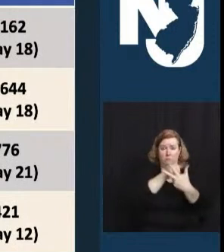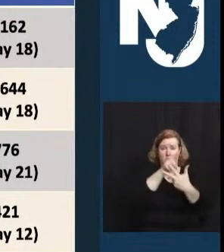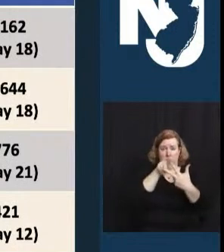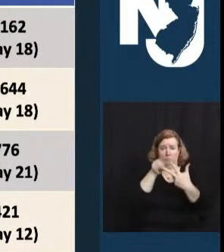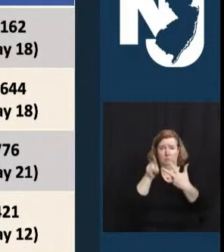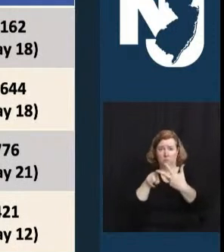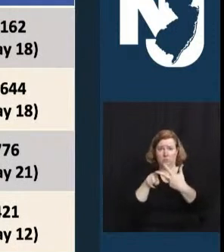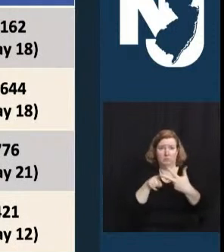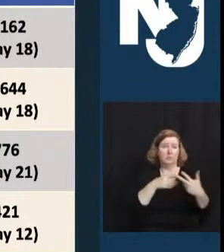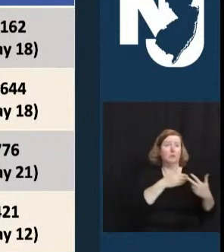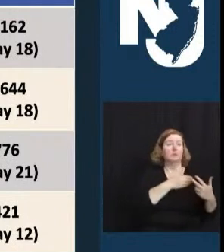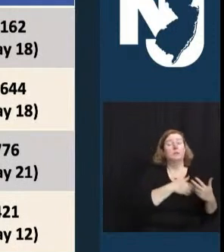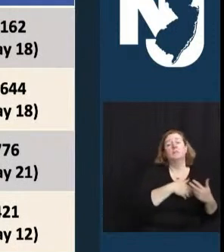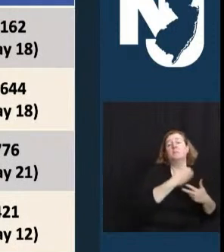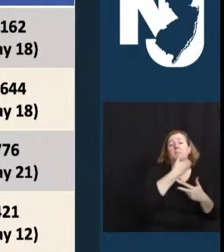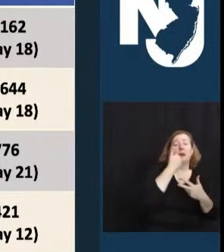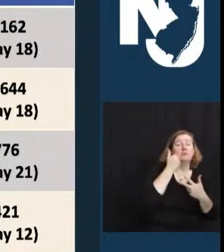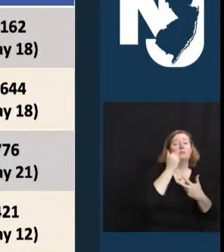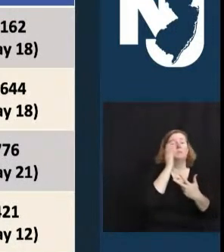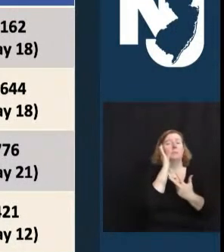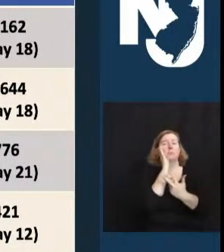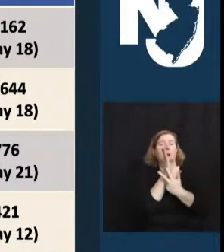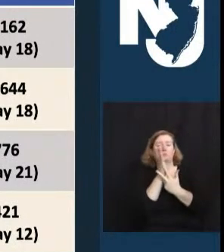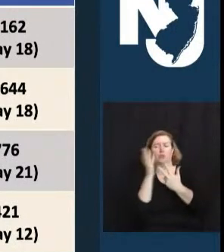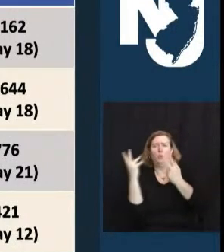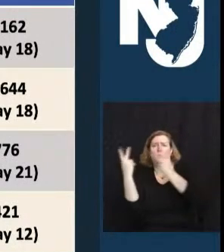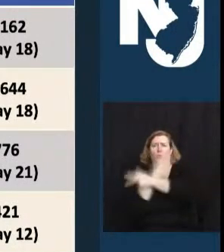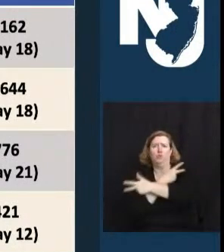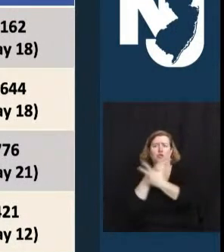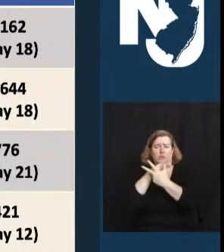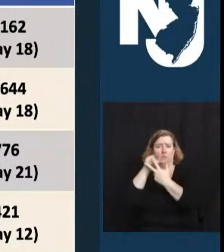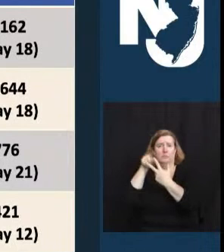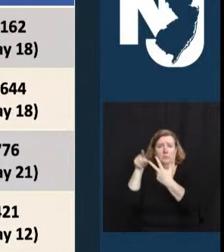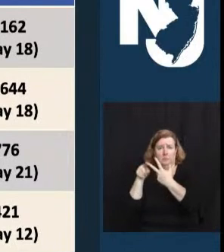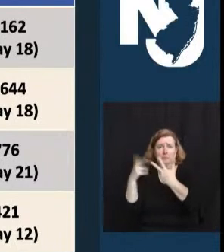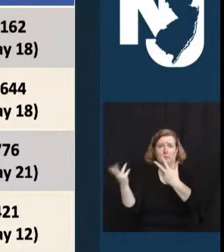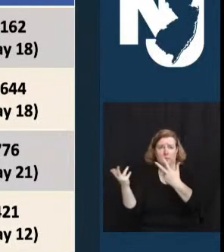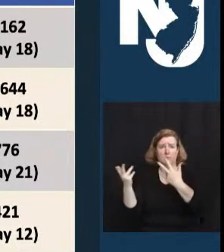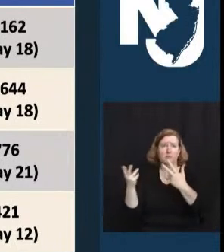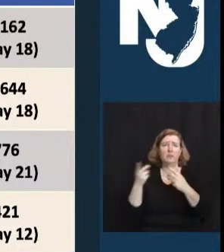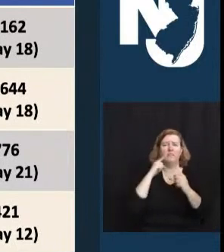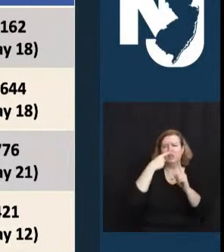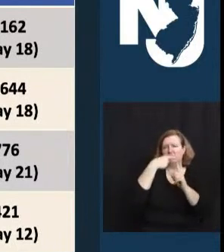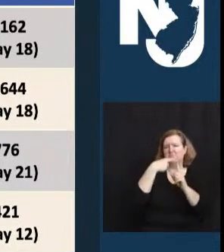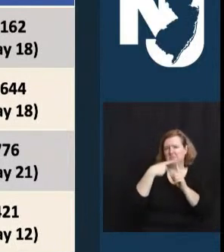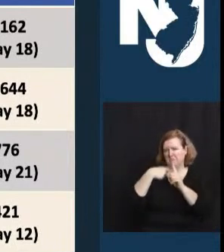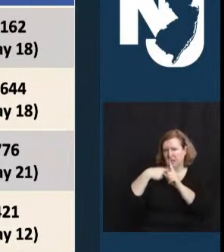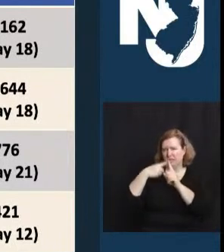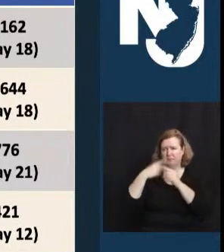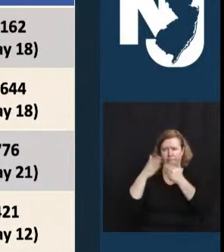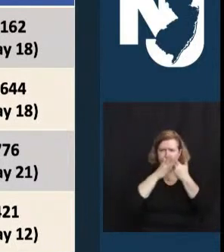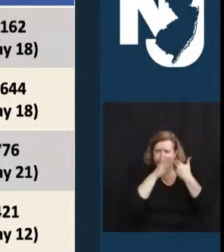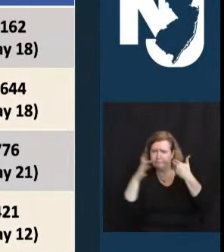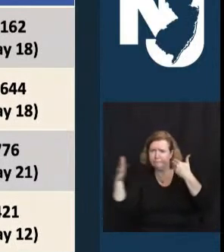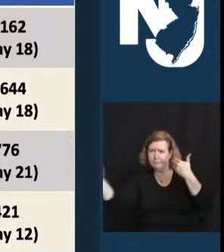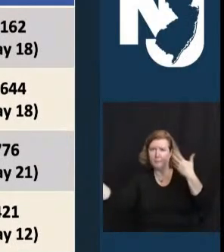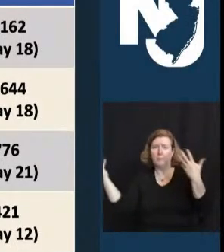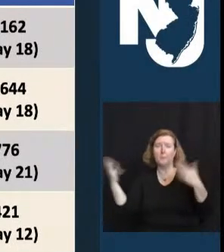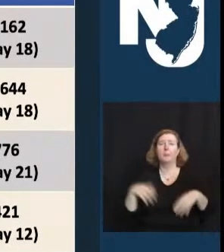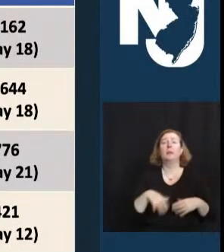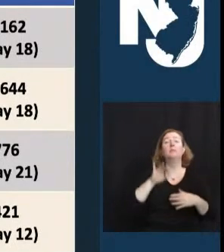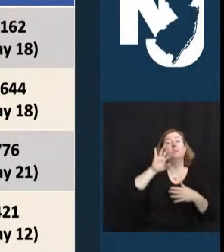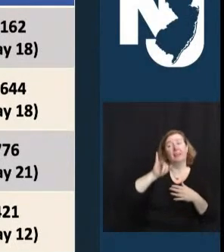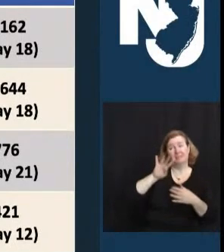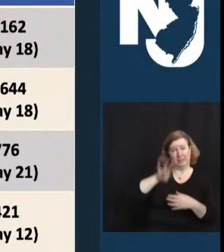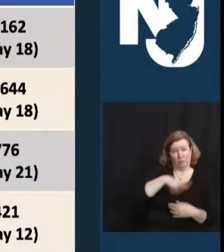best case, moderate case, high case scenarios for the next number of months. This chart, I think, as we promised, reiterates